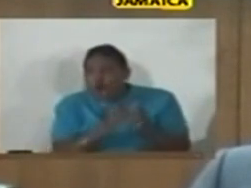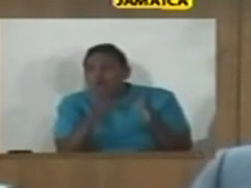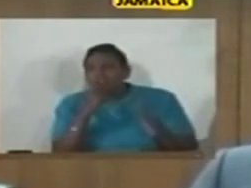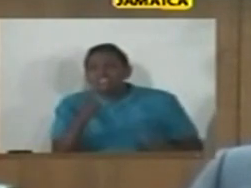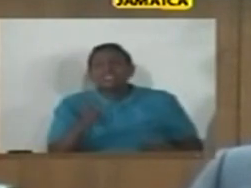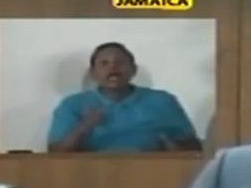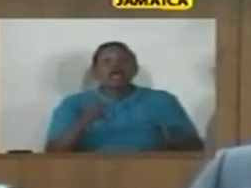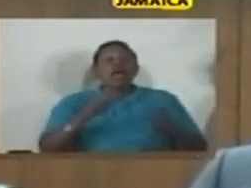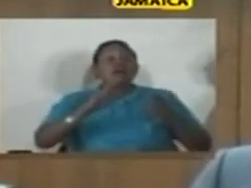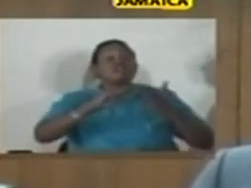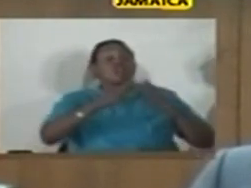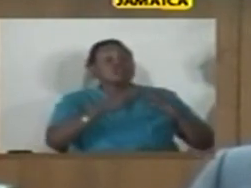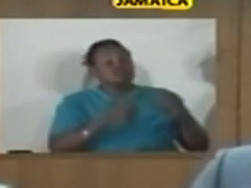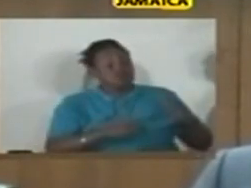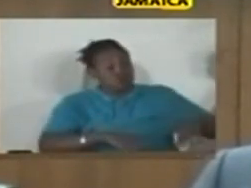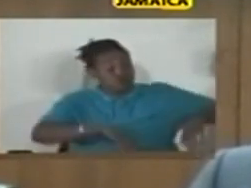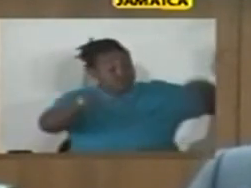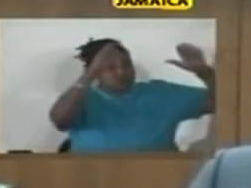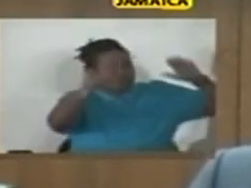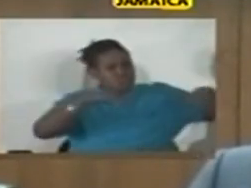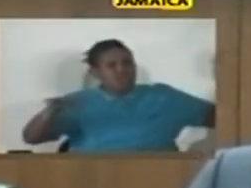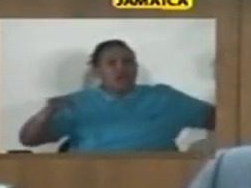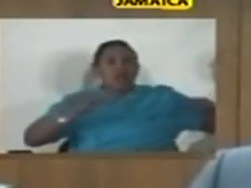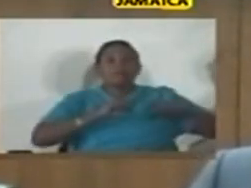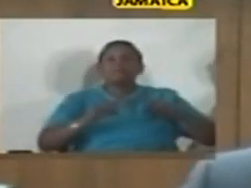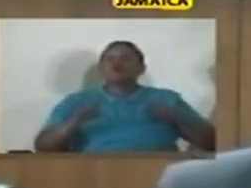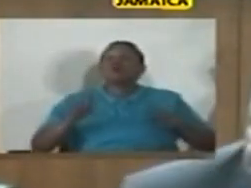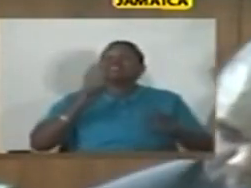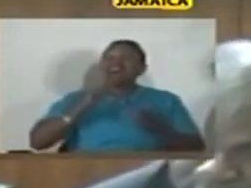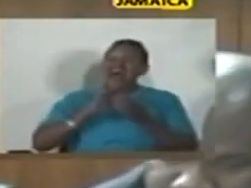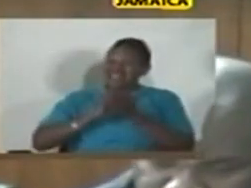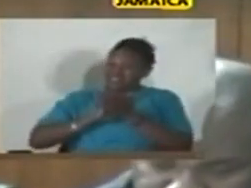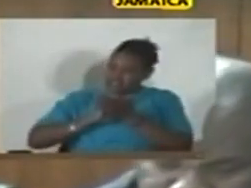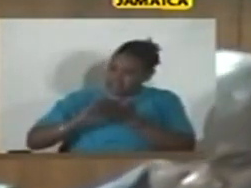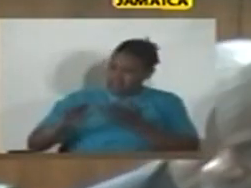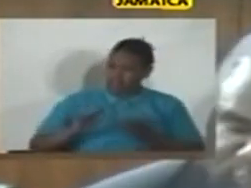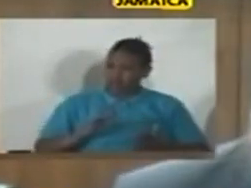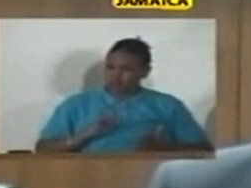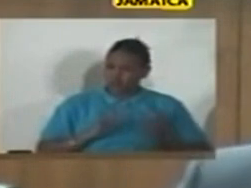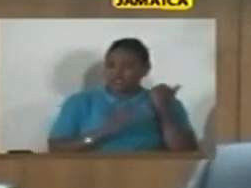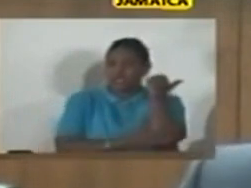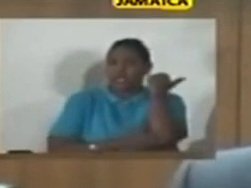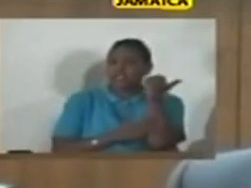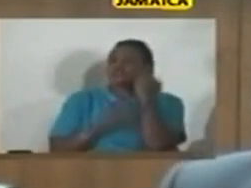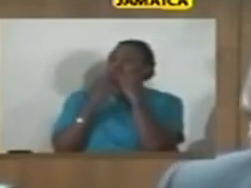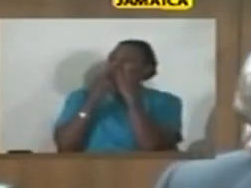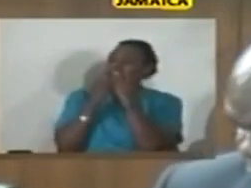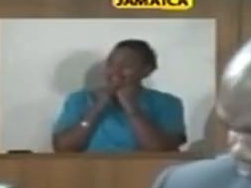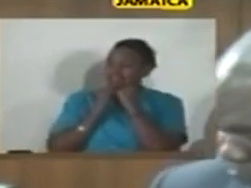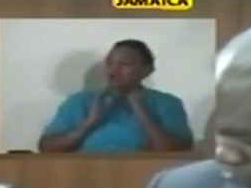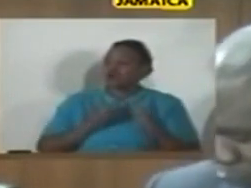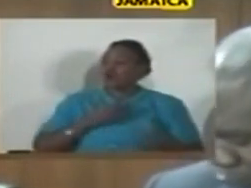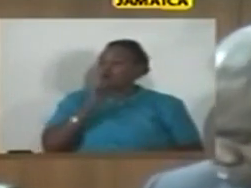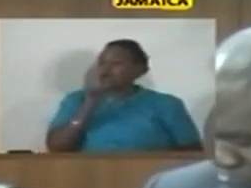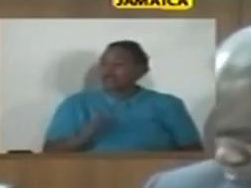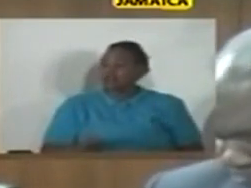a village to raise a child, but it takes a civilized nation to safeguard our elders.